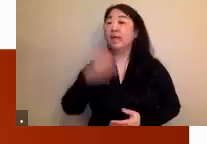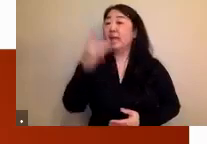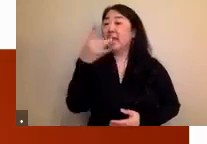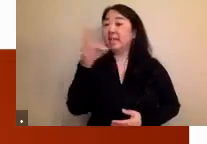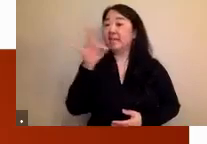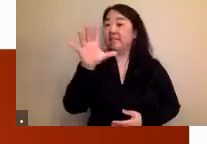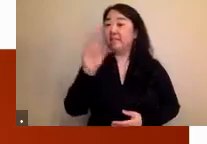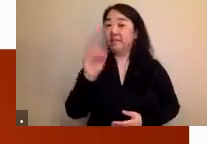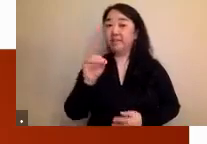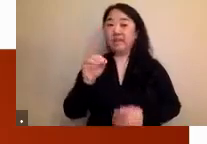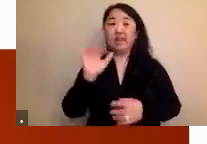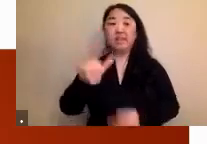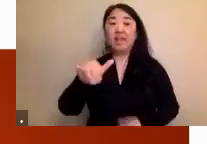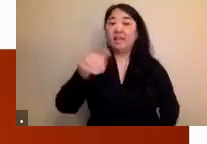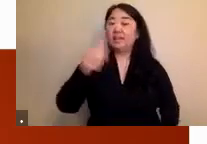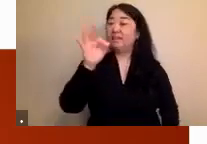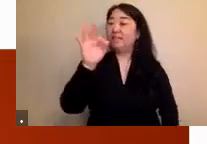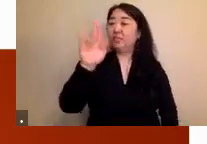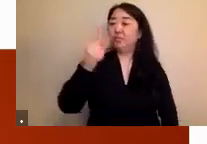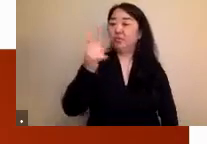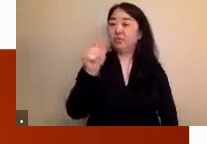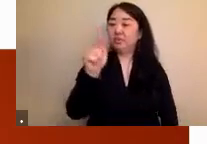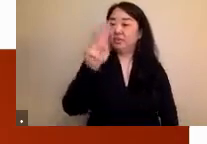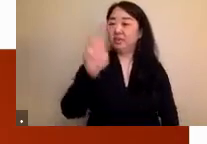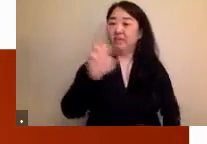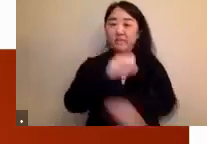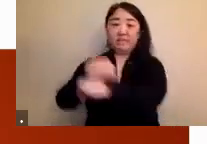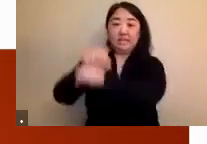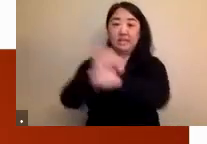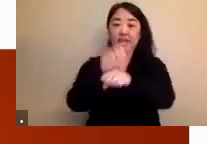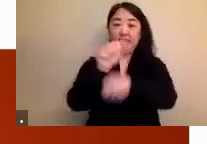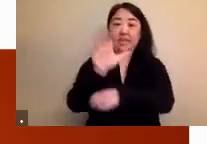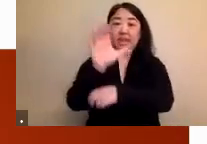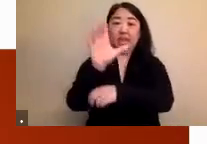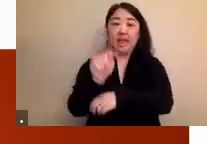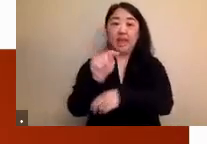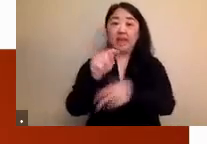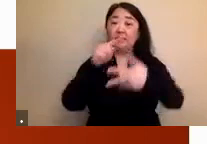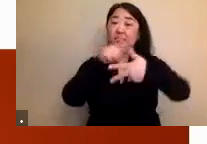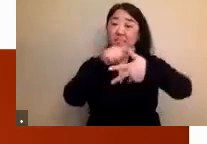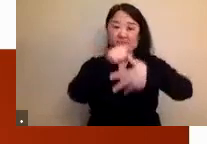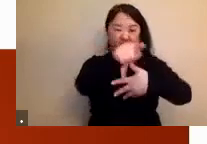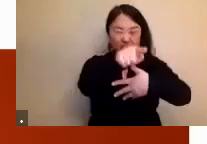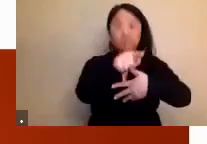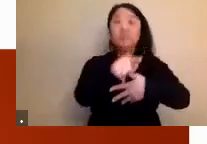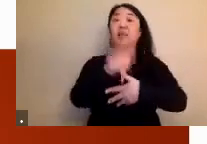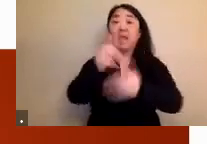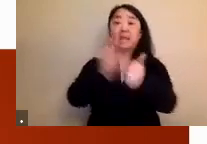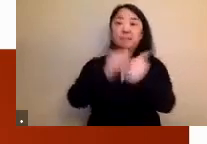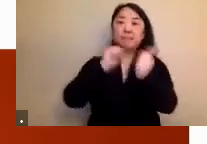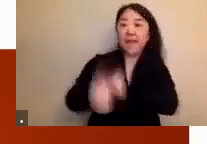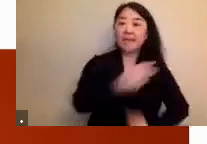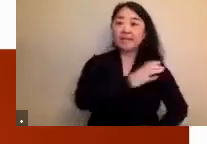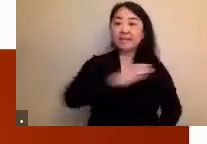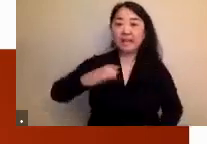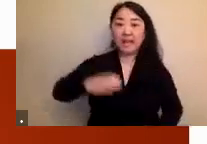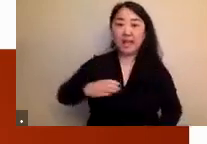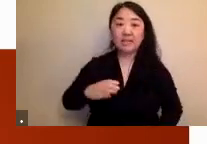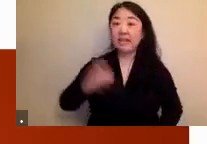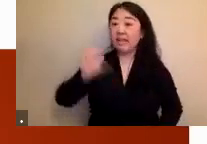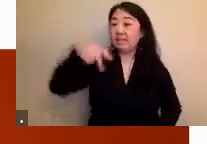is the Fugitive Slave Act. And this was passed by Congress on September 18th